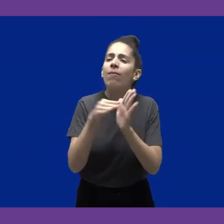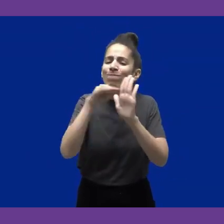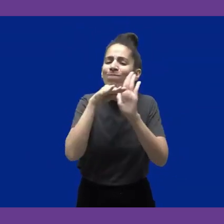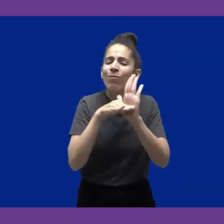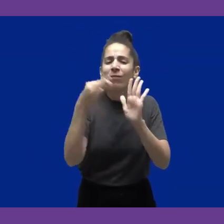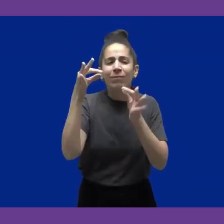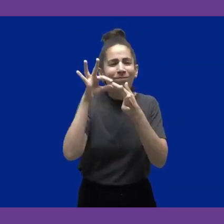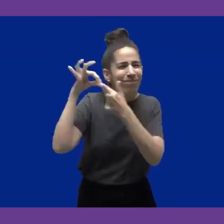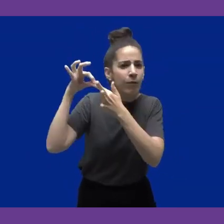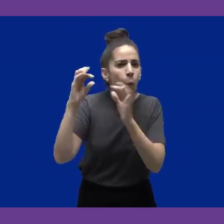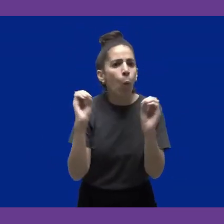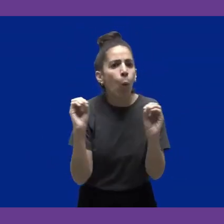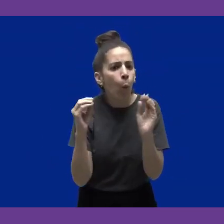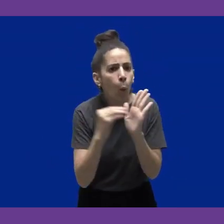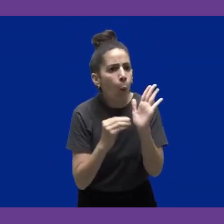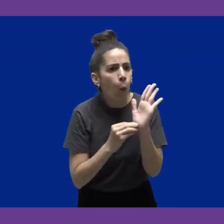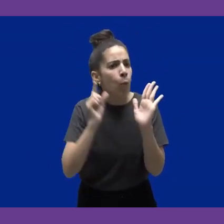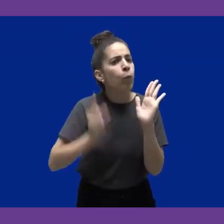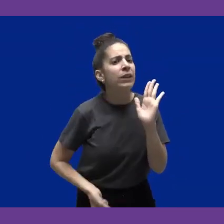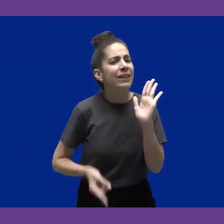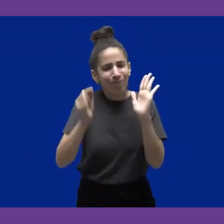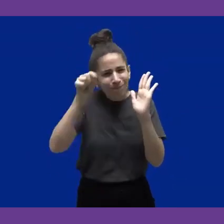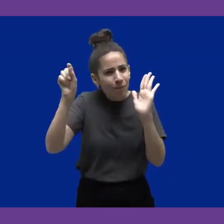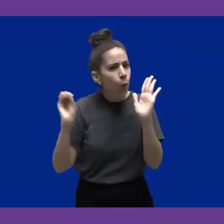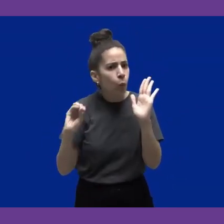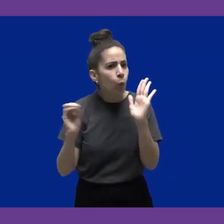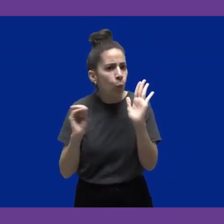And there is a specific case about total conversation.